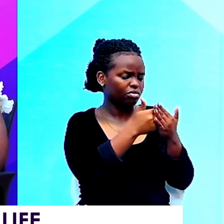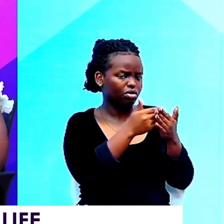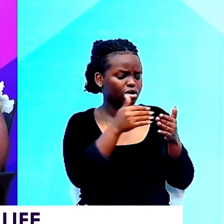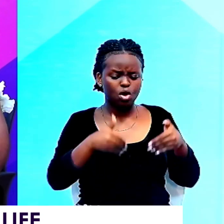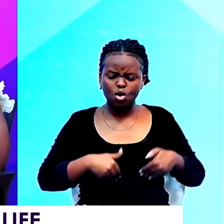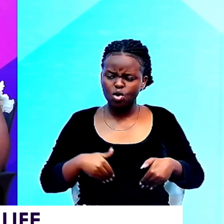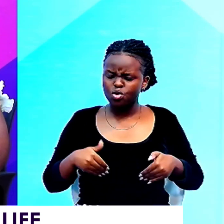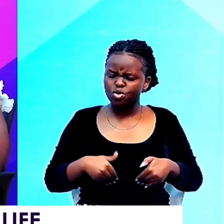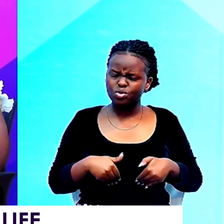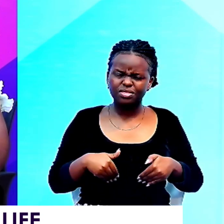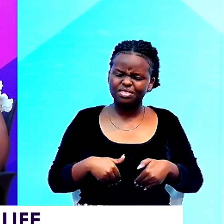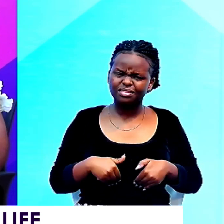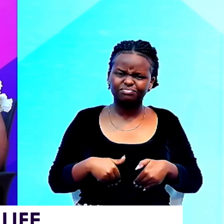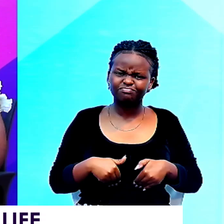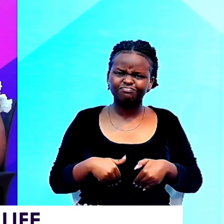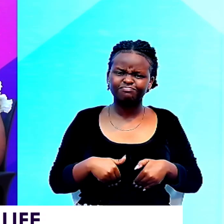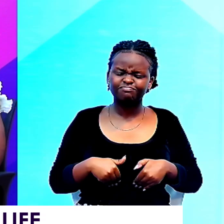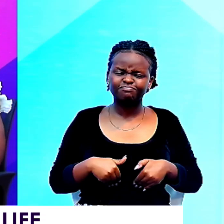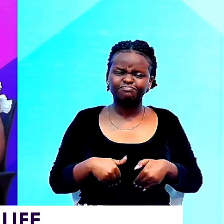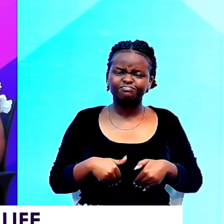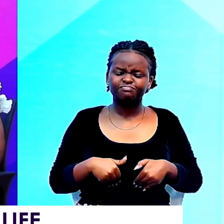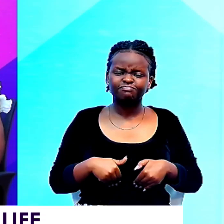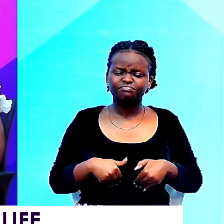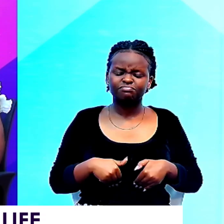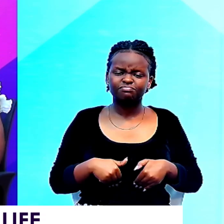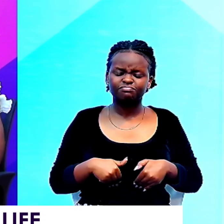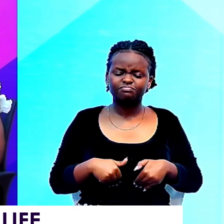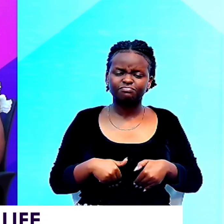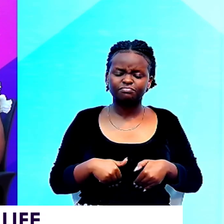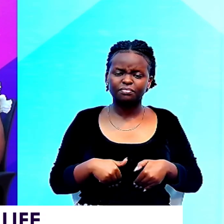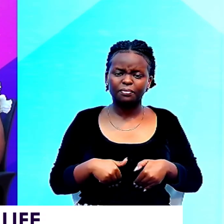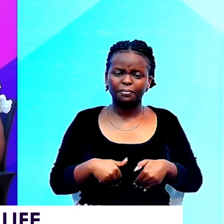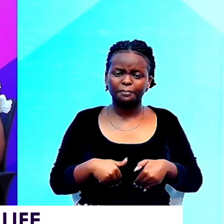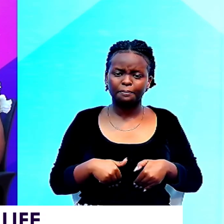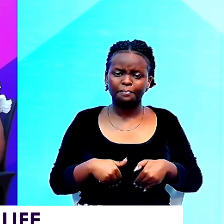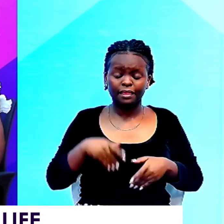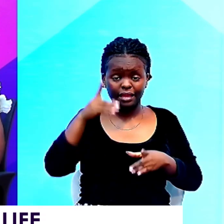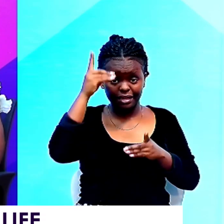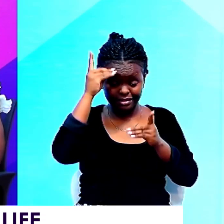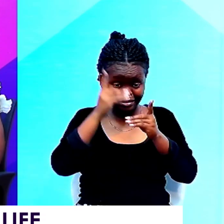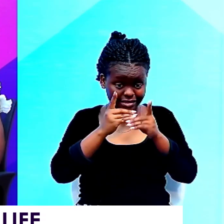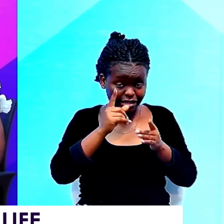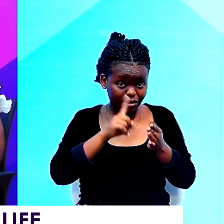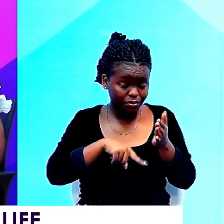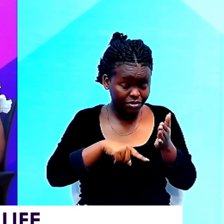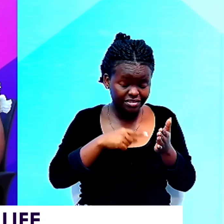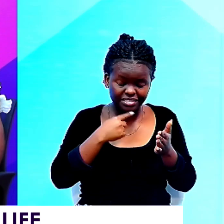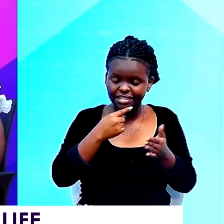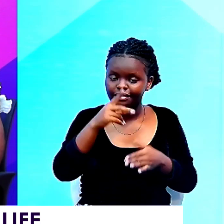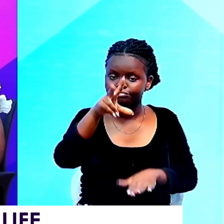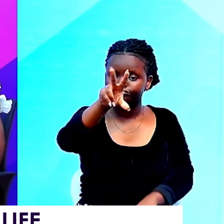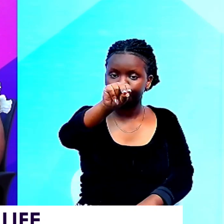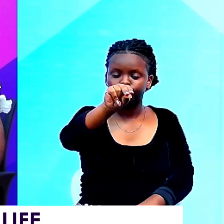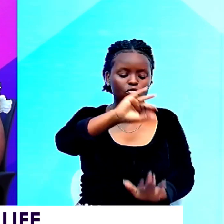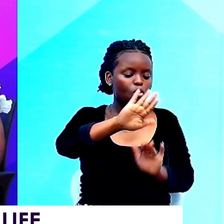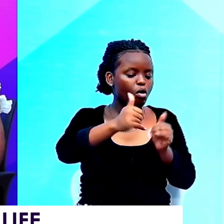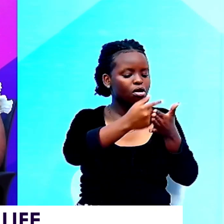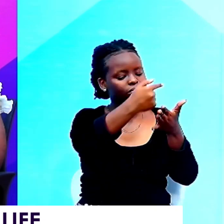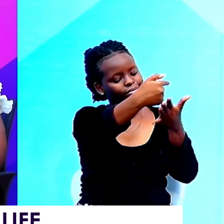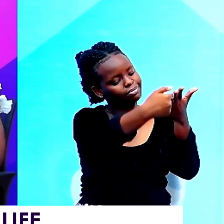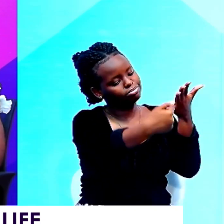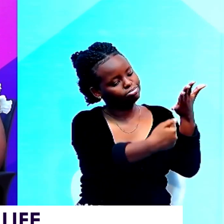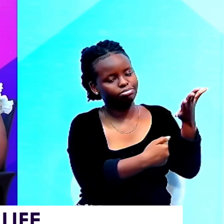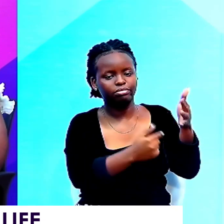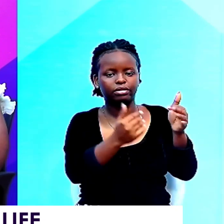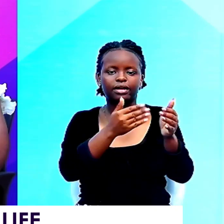youth have reached a point where they're saying, no, let all these people go. And I'm looking